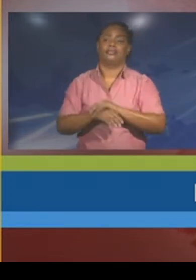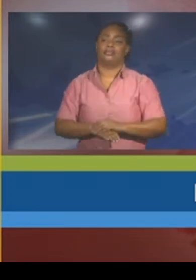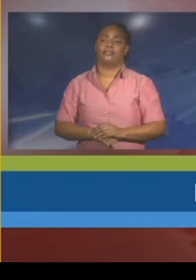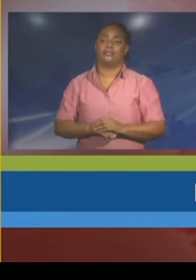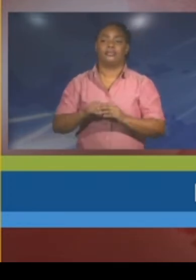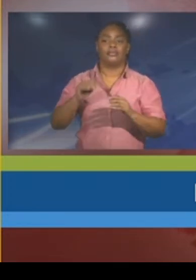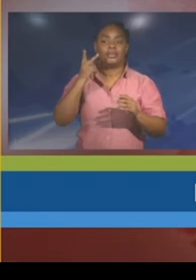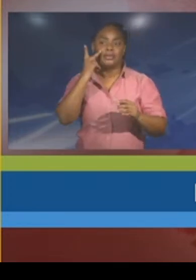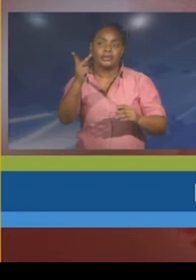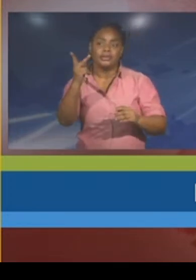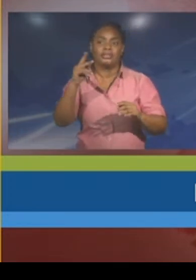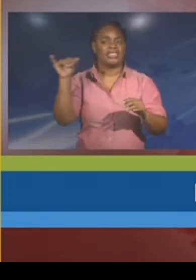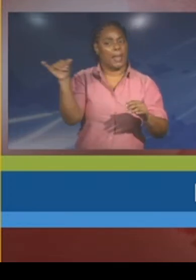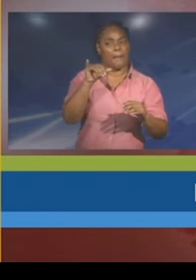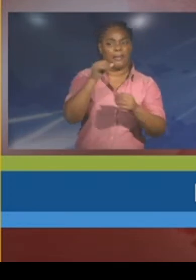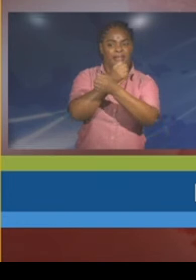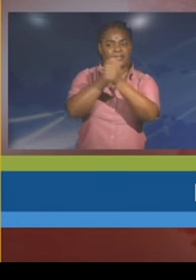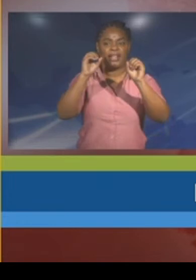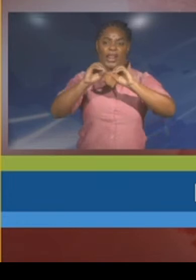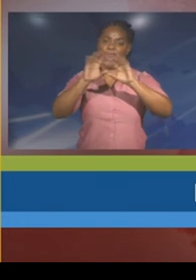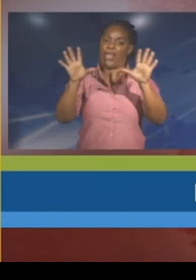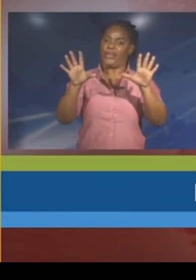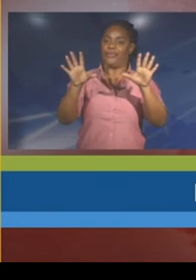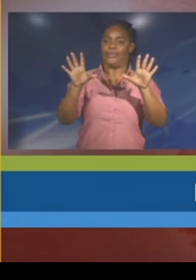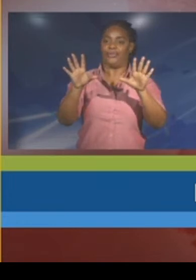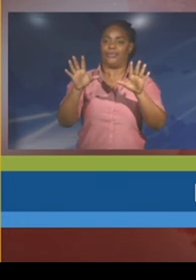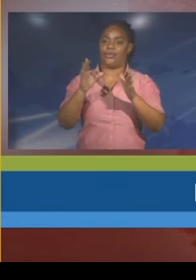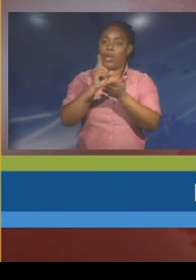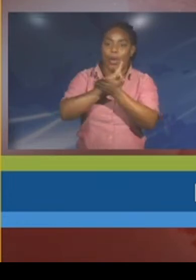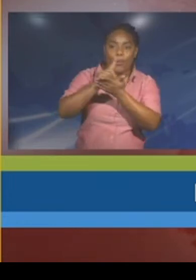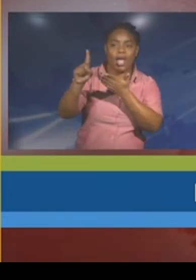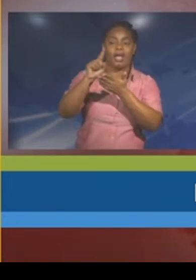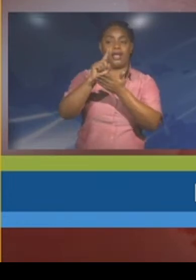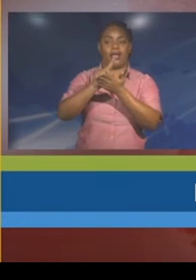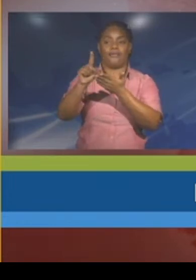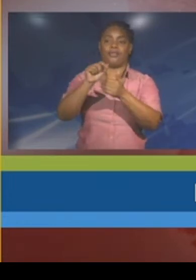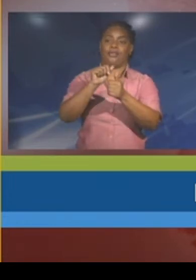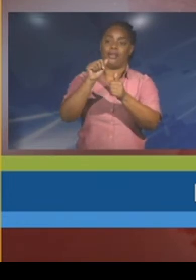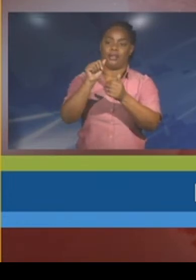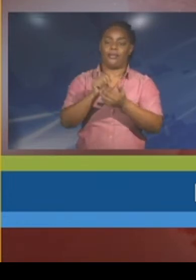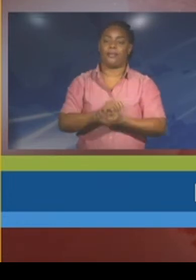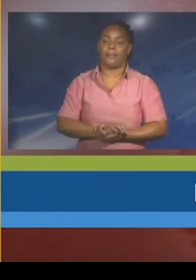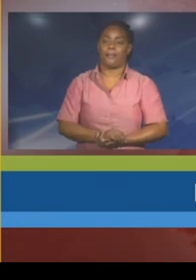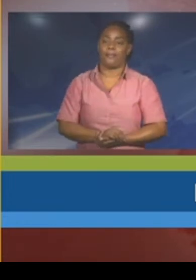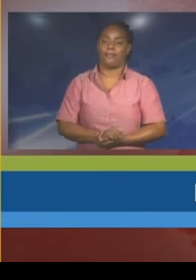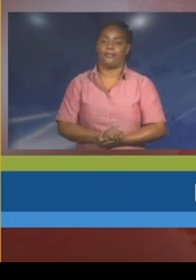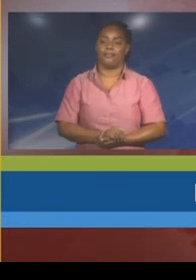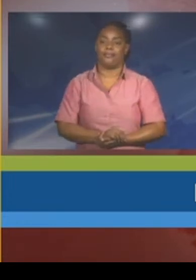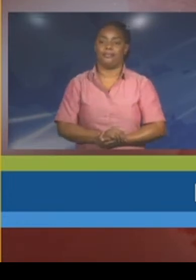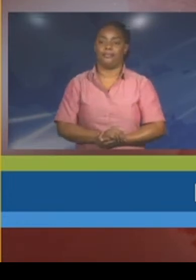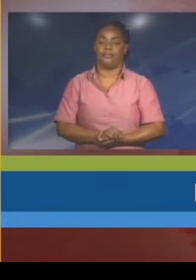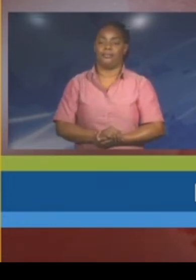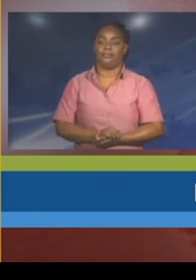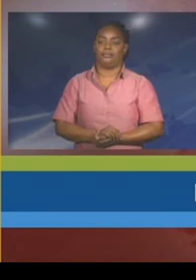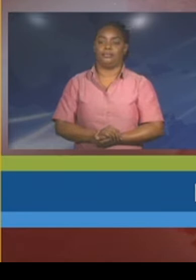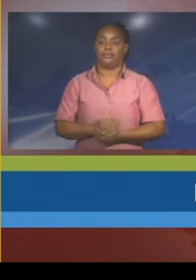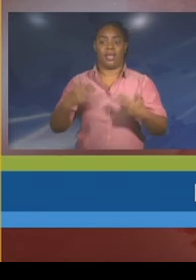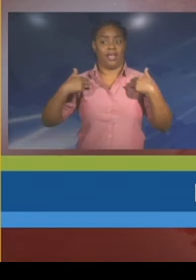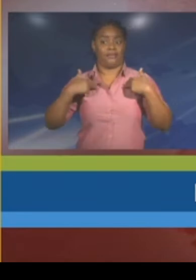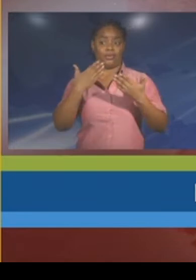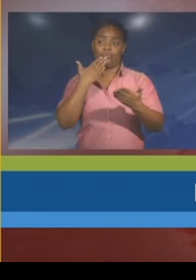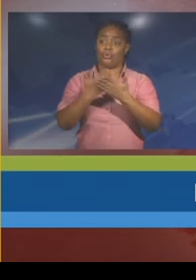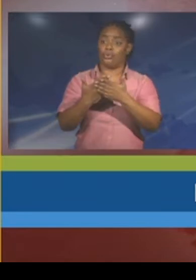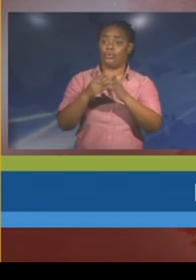data aggregated at the weekly time scale, we see that in the next graph, we have a very good example